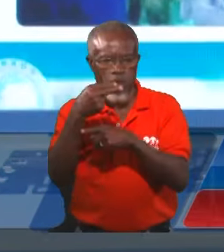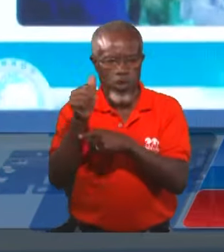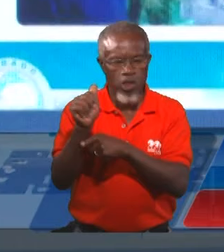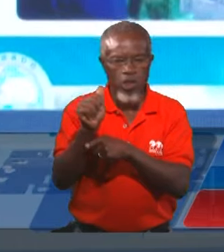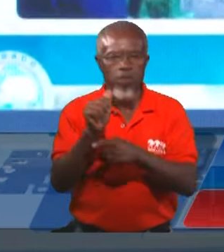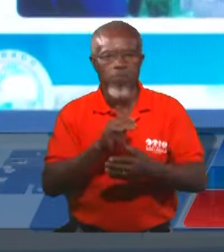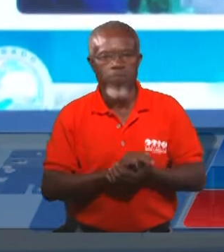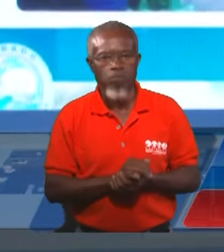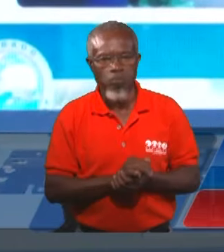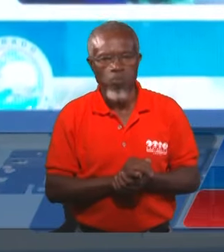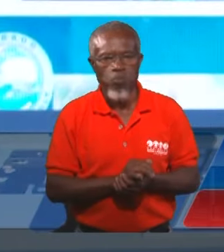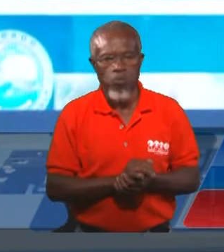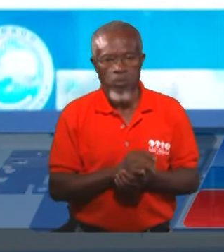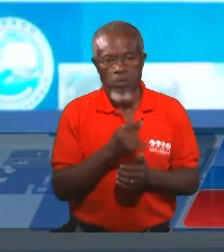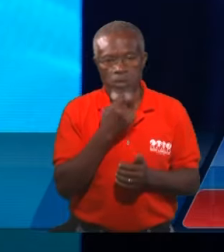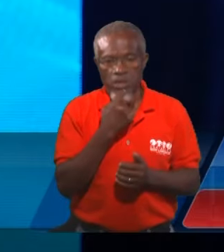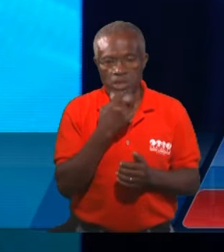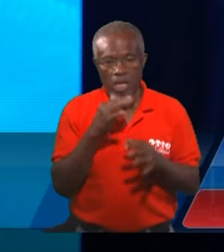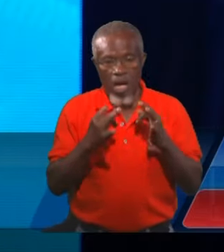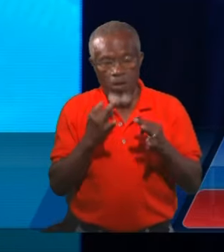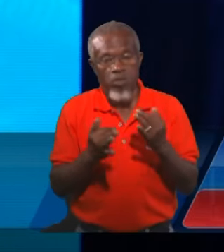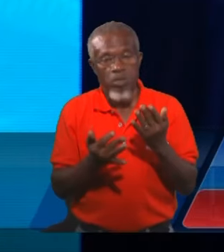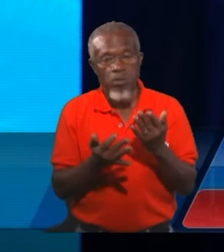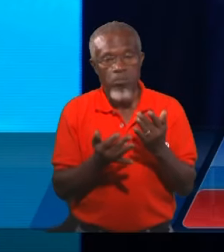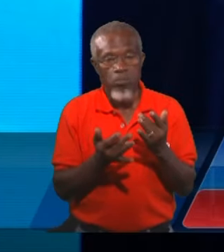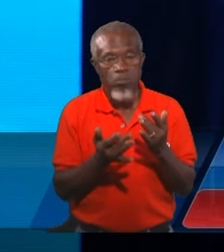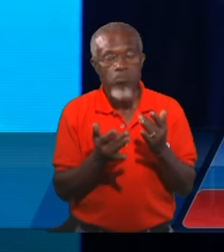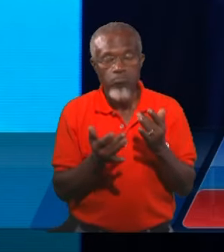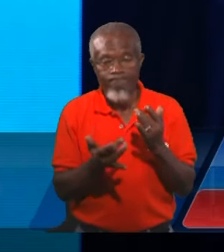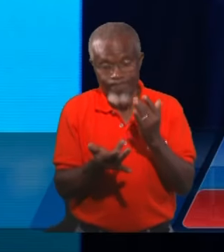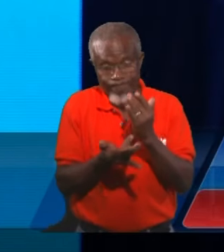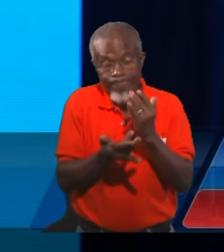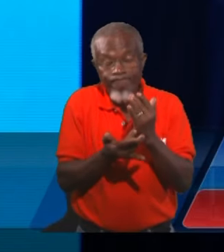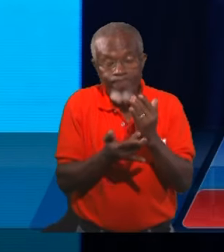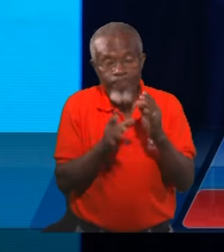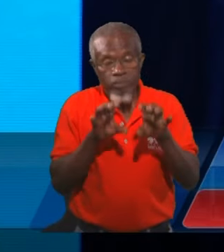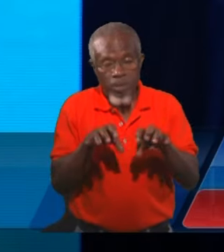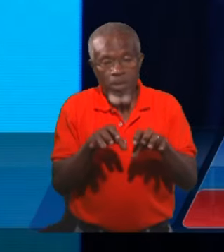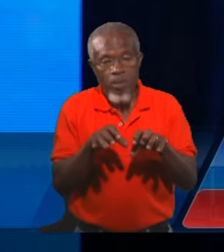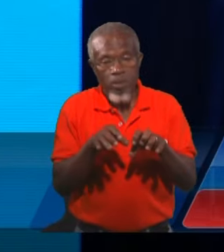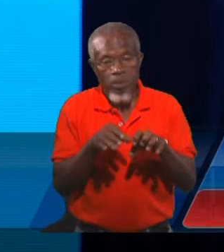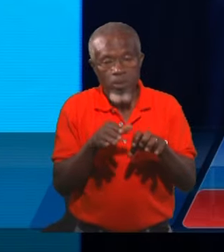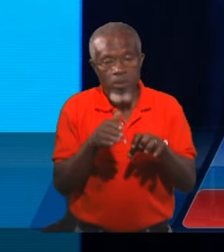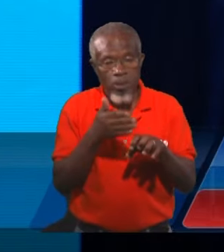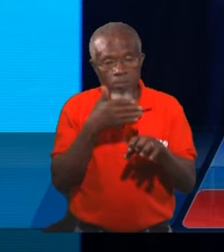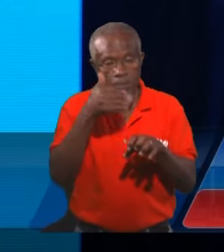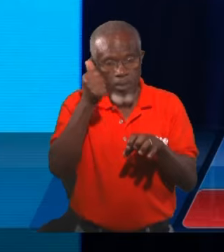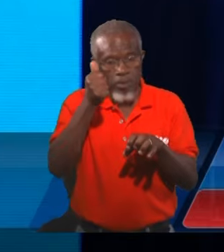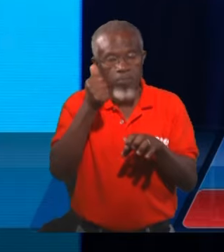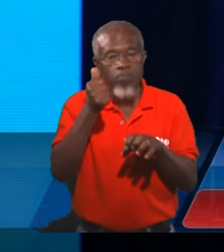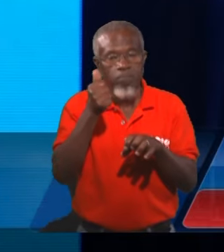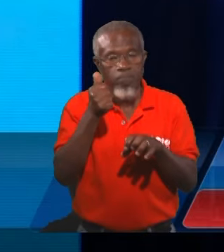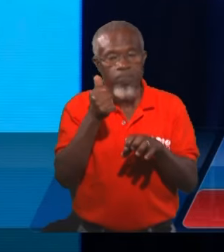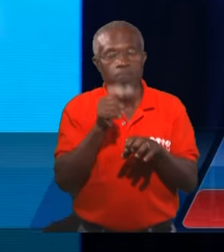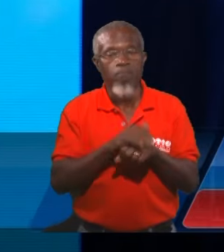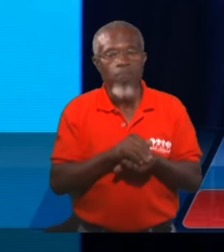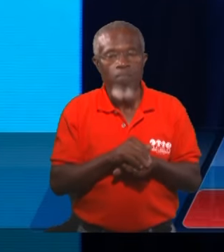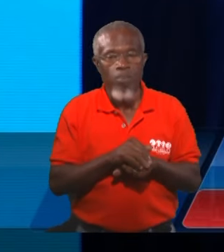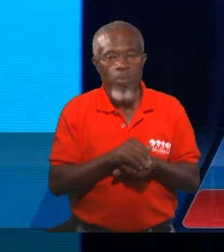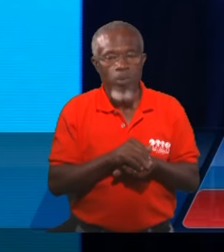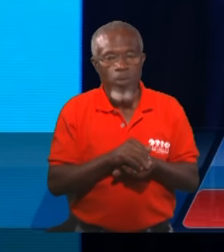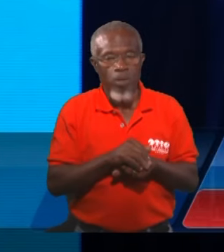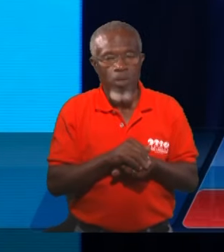Weston, assured that the digital platform is secure. By TSTT's cutting-edge data center,